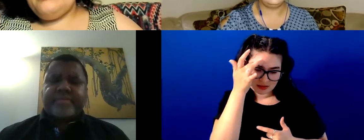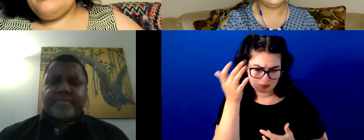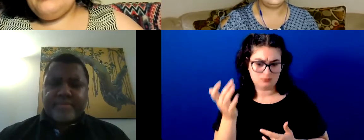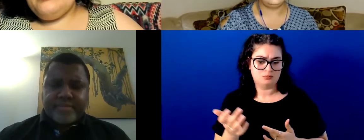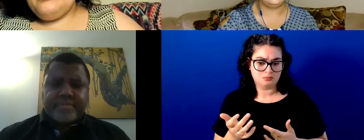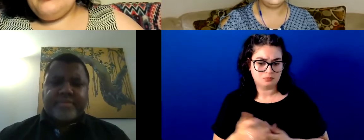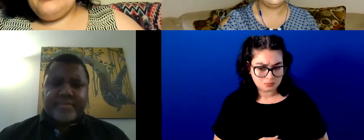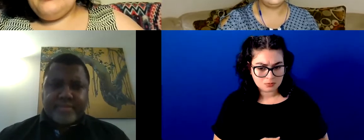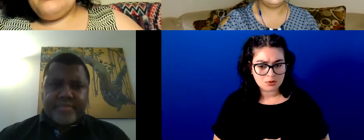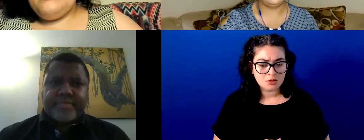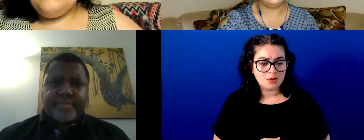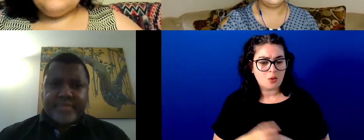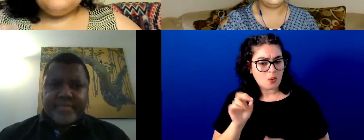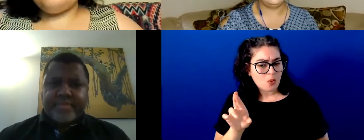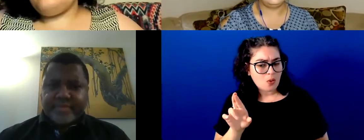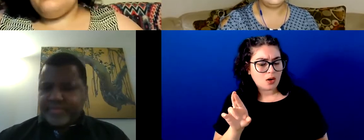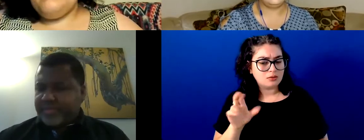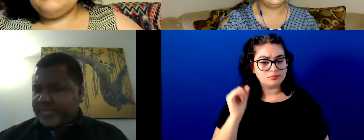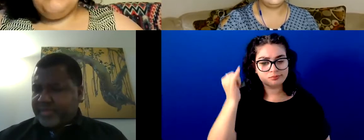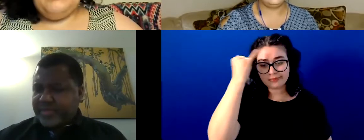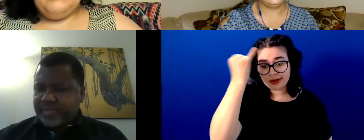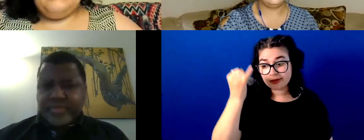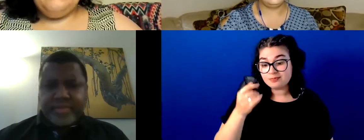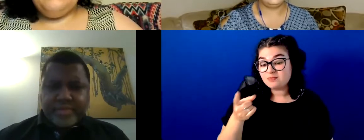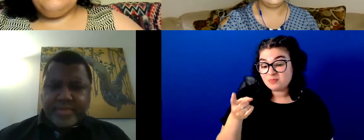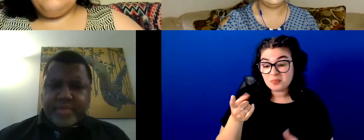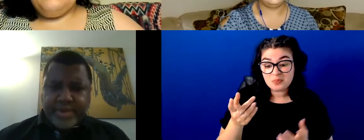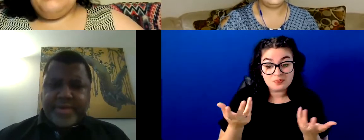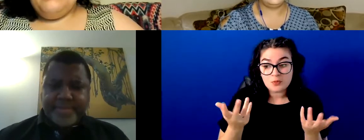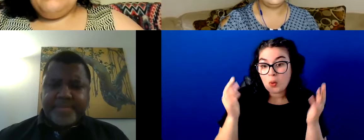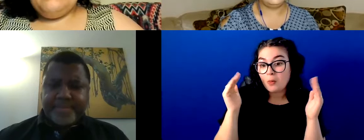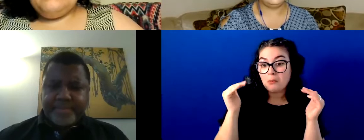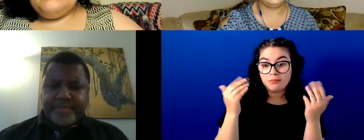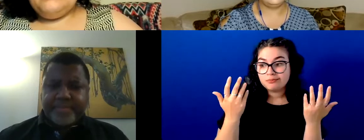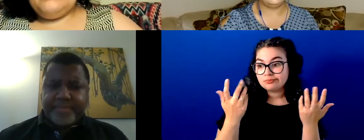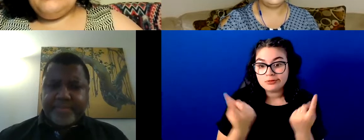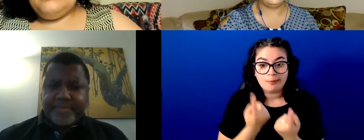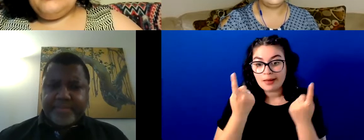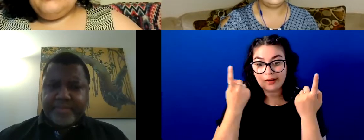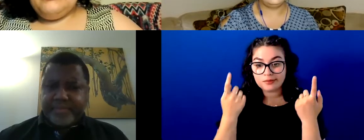that you're just looking for something, and